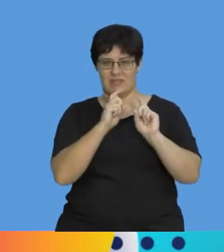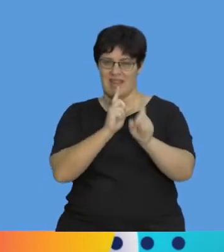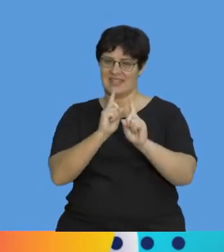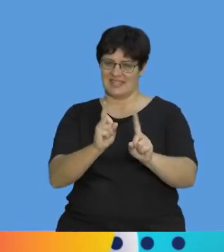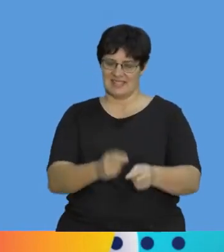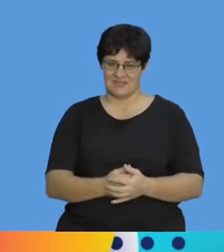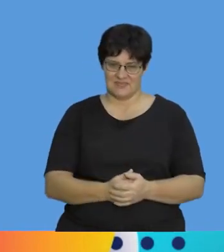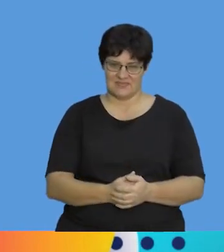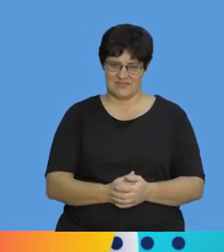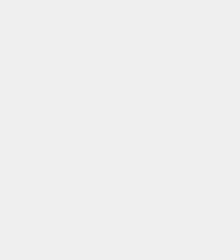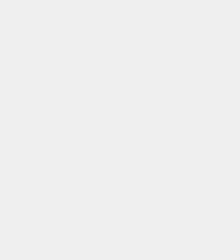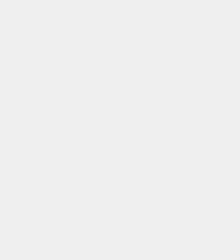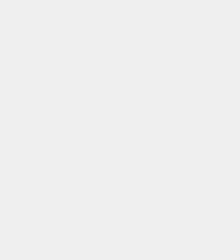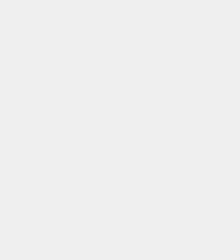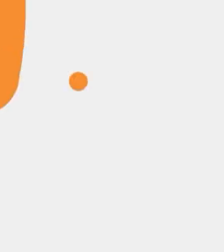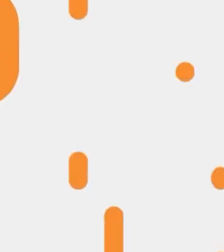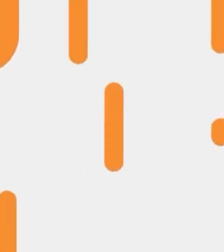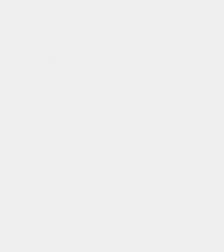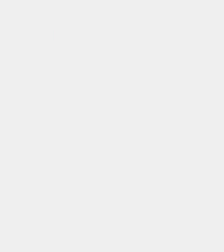dive into some questions.